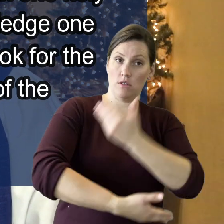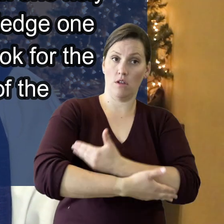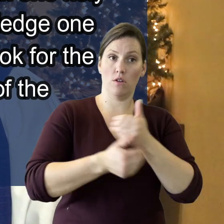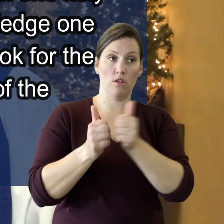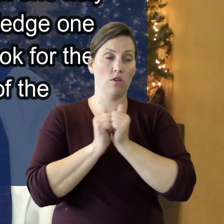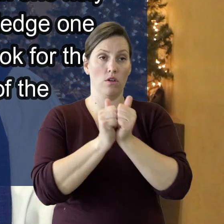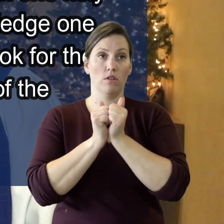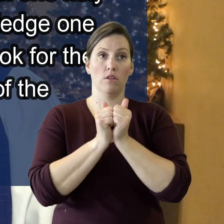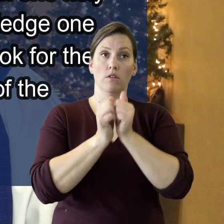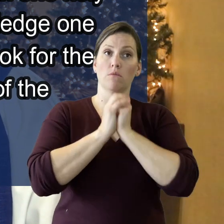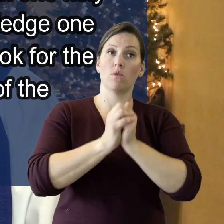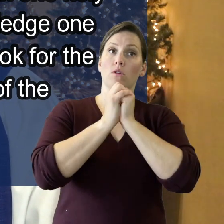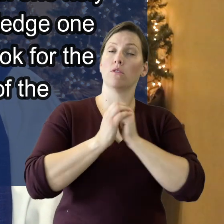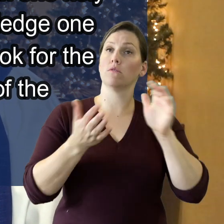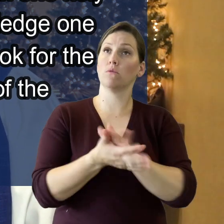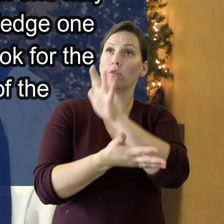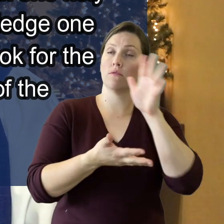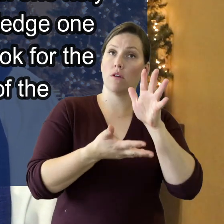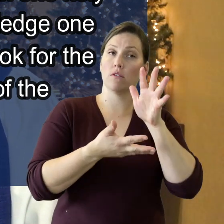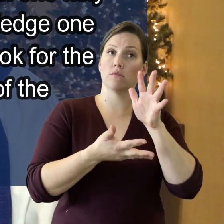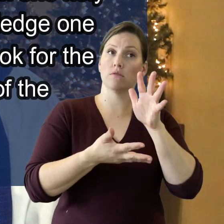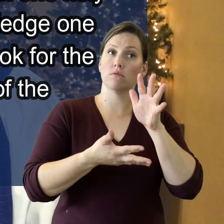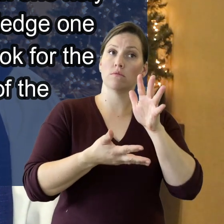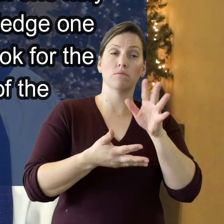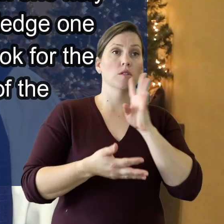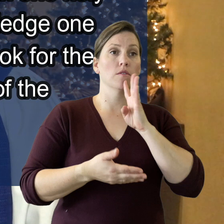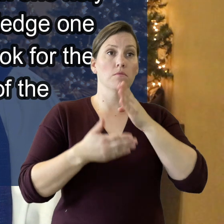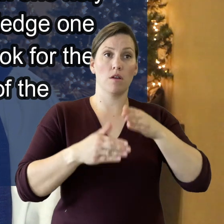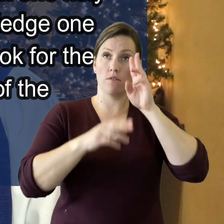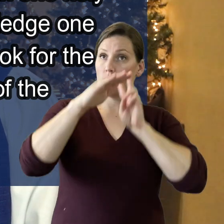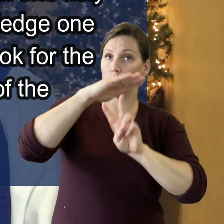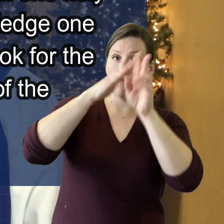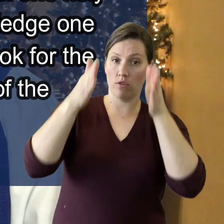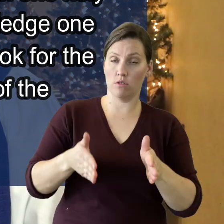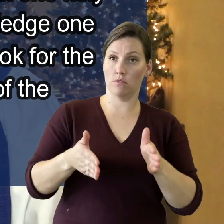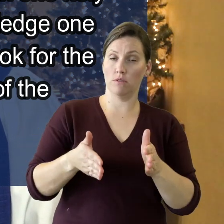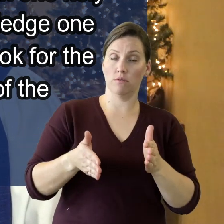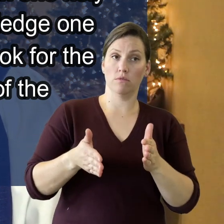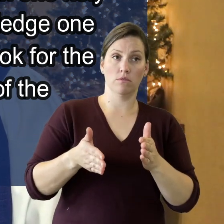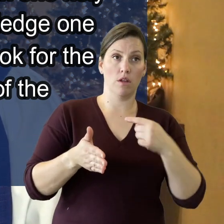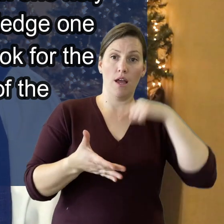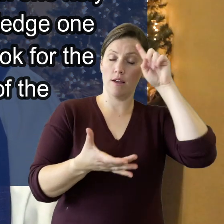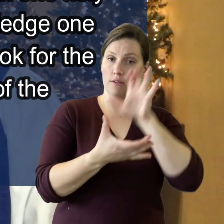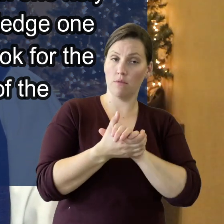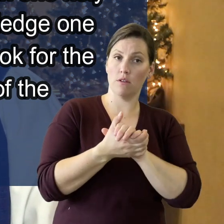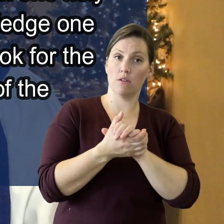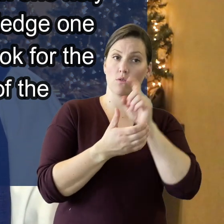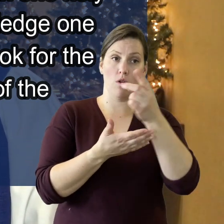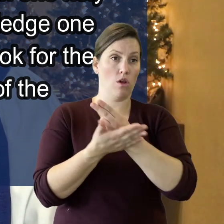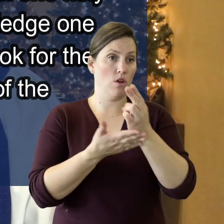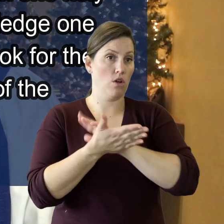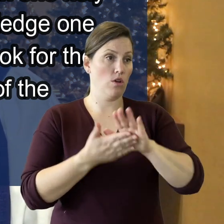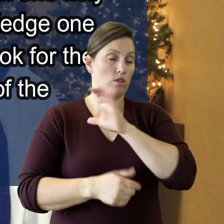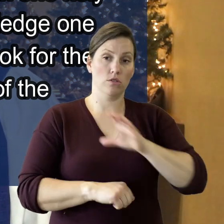Father and the Son together is worshiped and glorified, who spoke by the prophets. And I believe in one